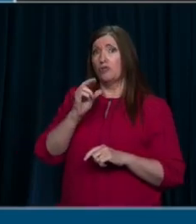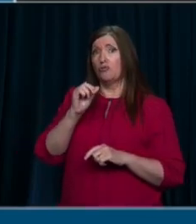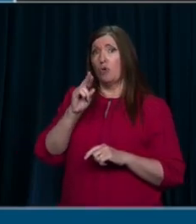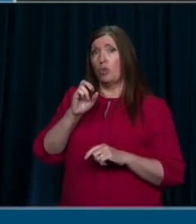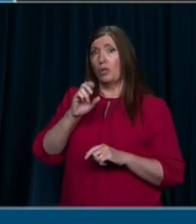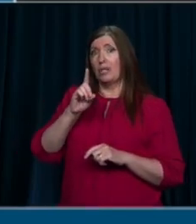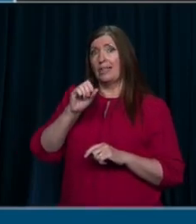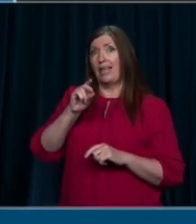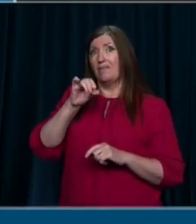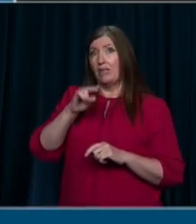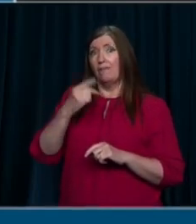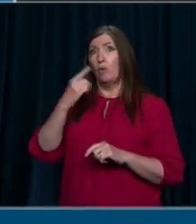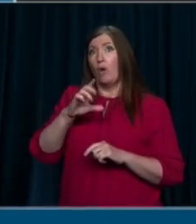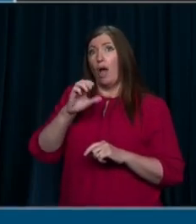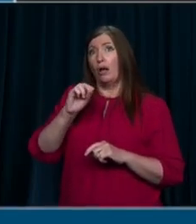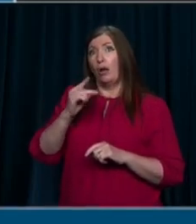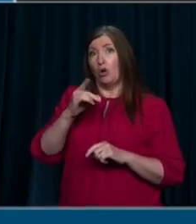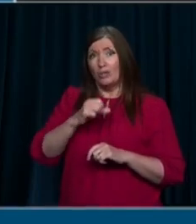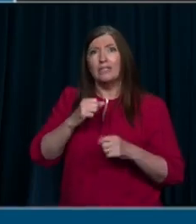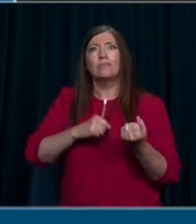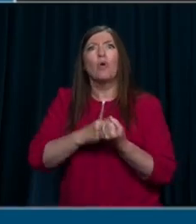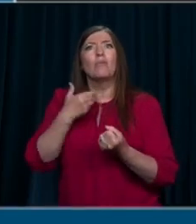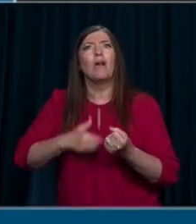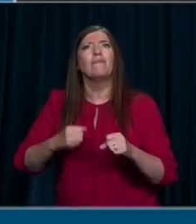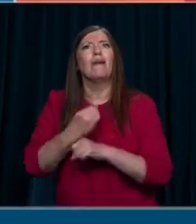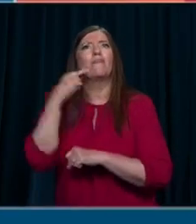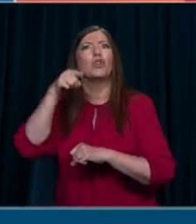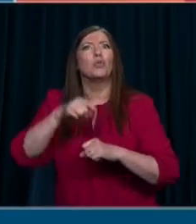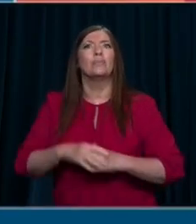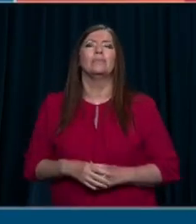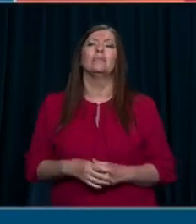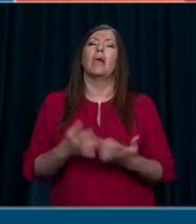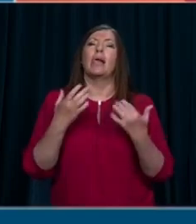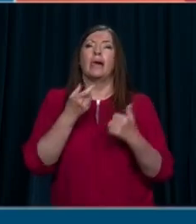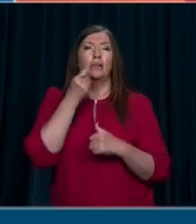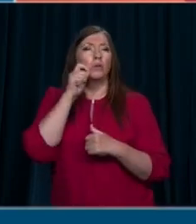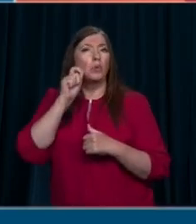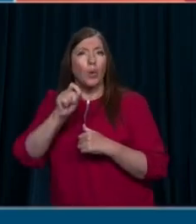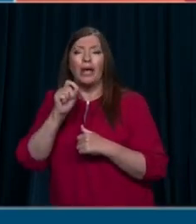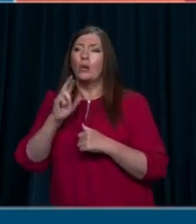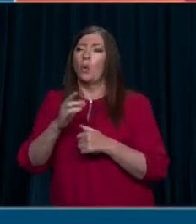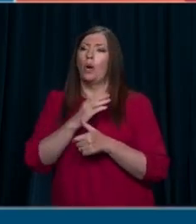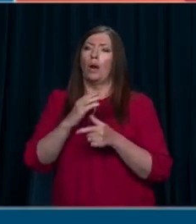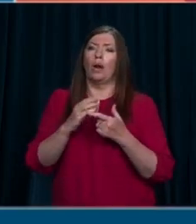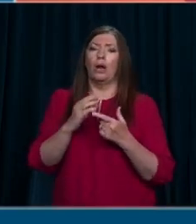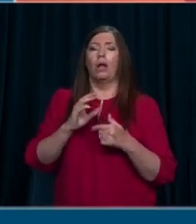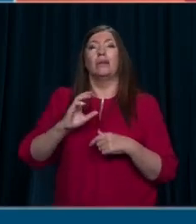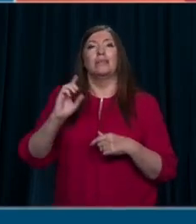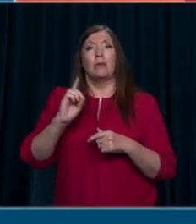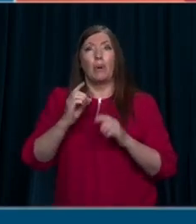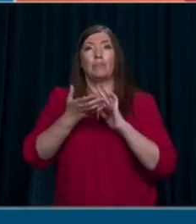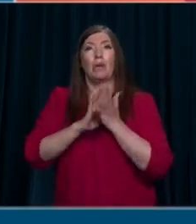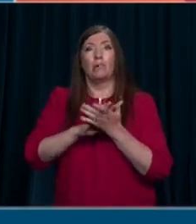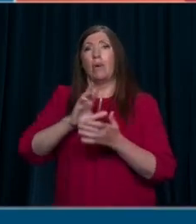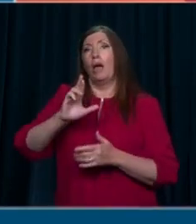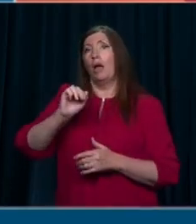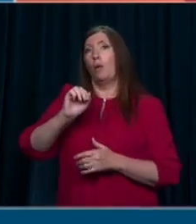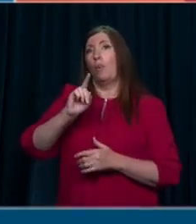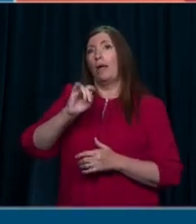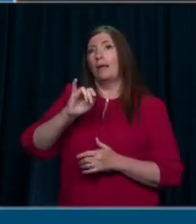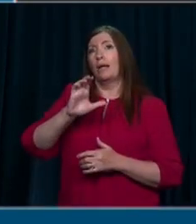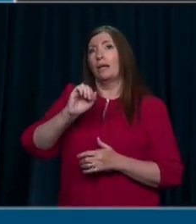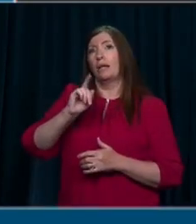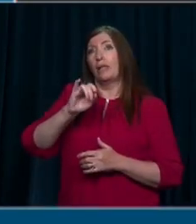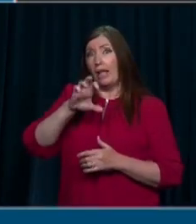support me. I will fight for you. I'll let you weigh in on Ukraine or the radicalization of Democrats and or Muslim. I